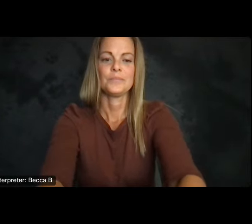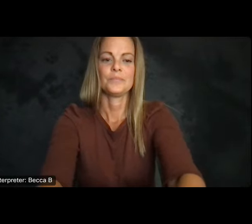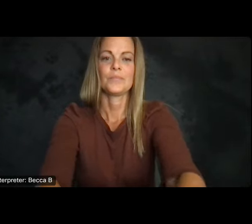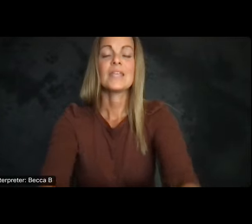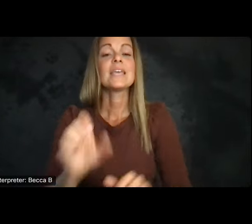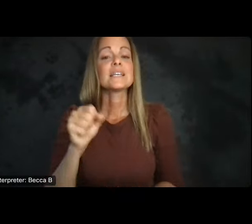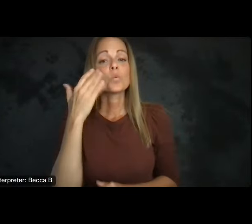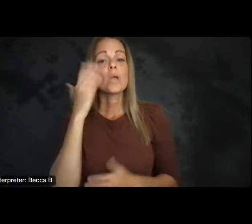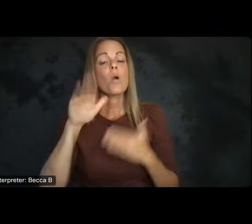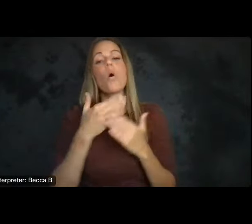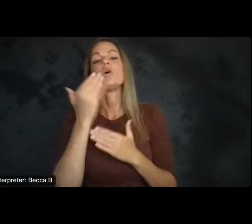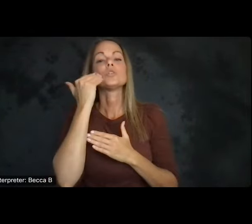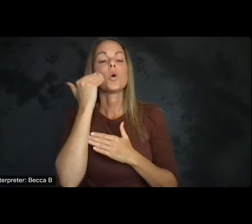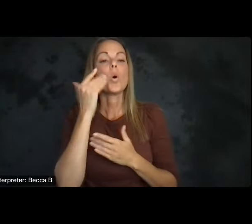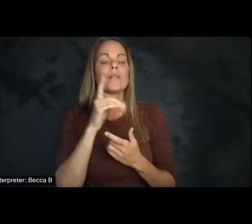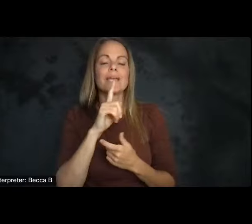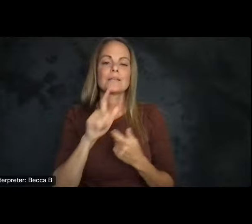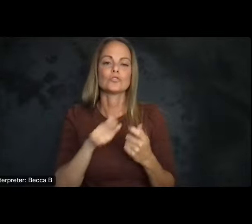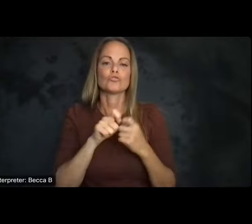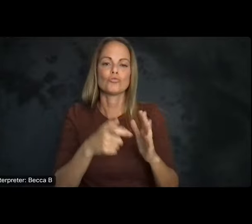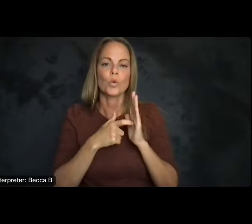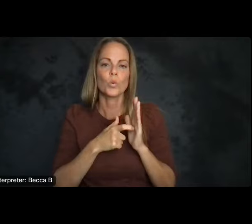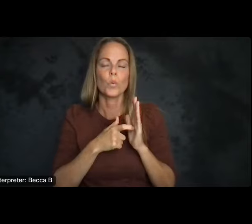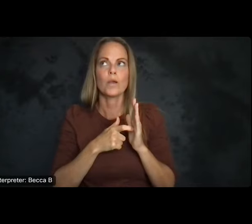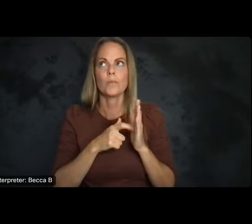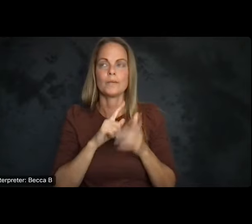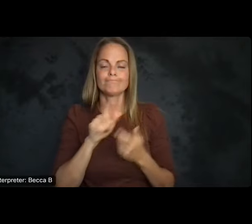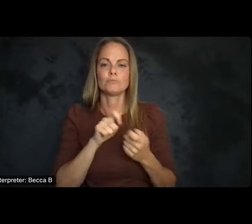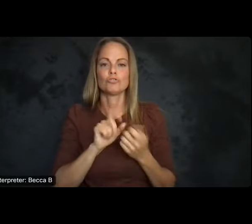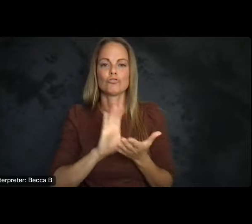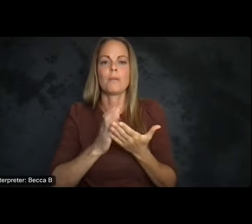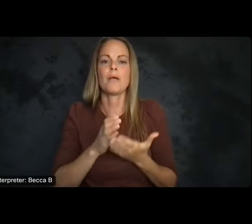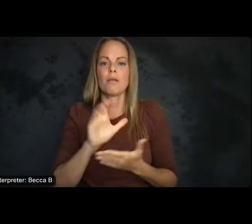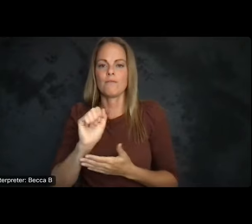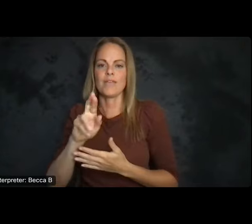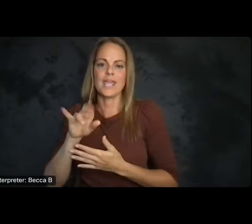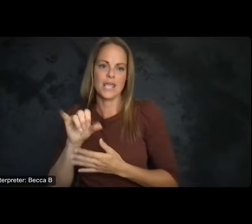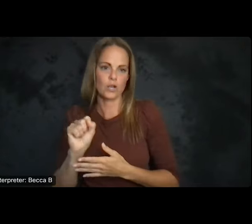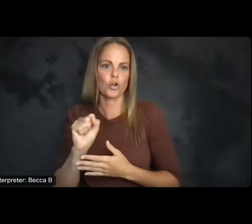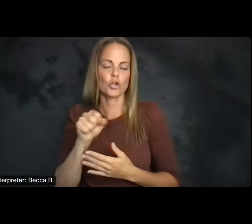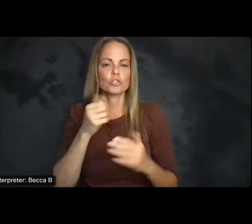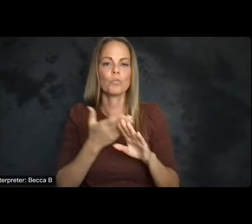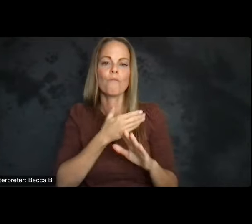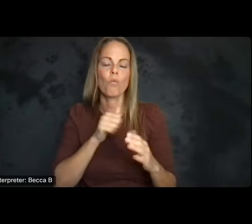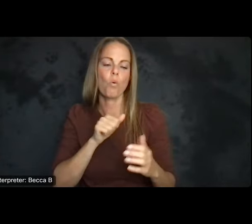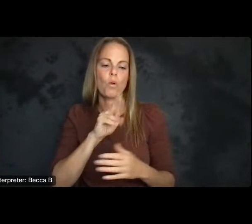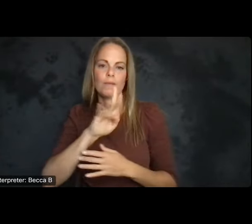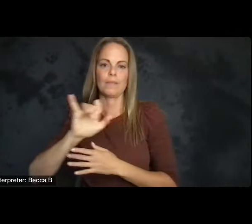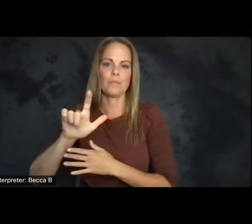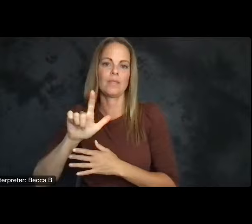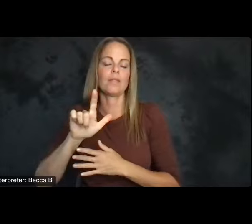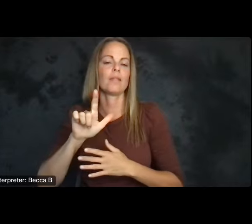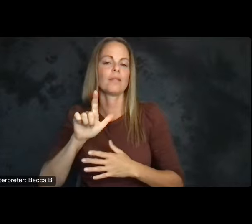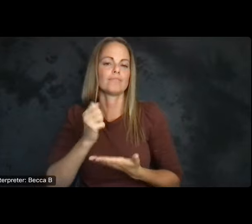over a certain amount of acreage, it has to come before the legislature for a bill to be approved, right? I believe